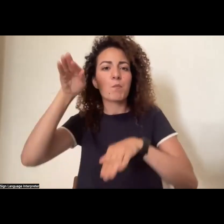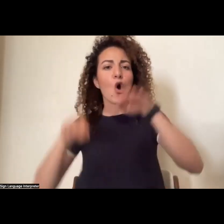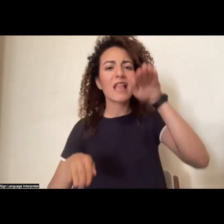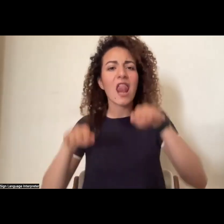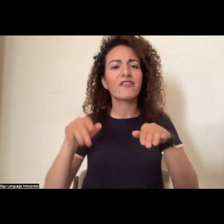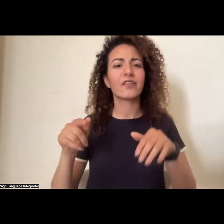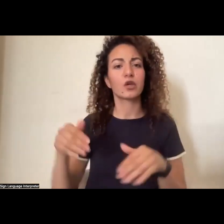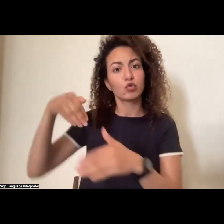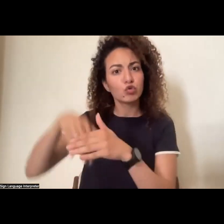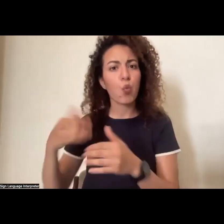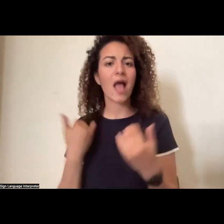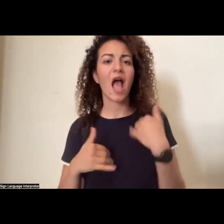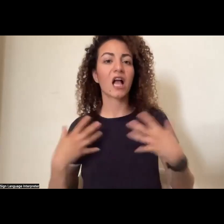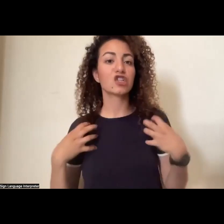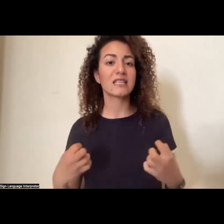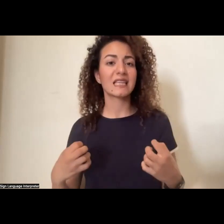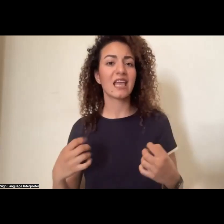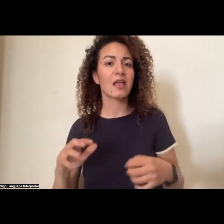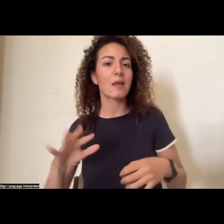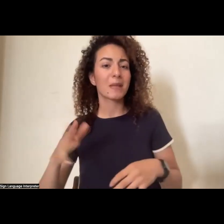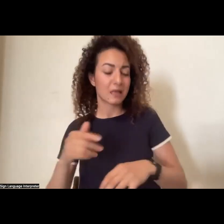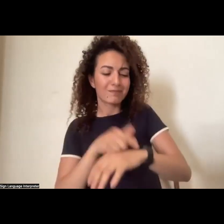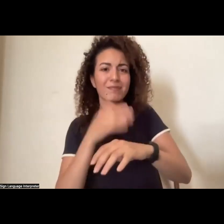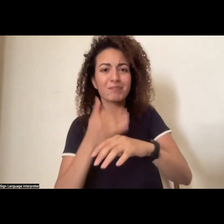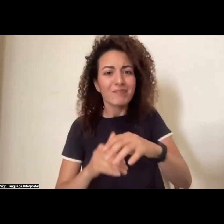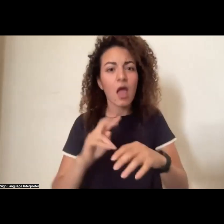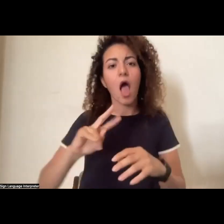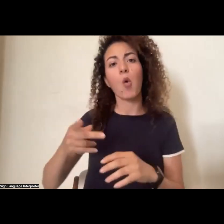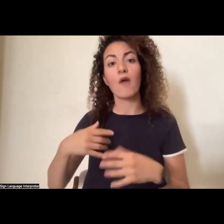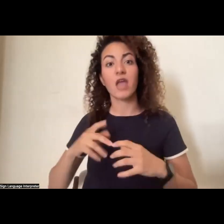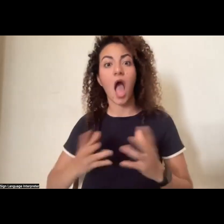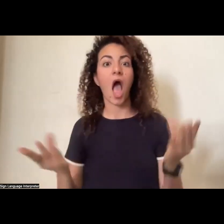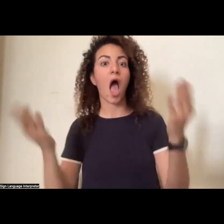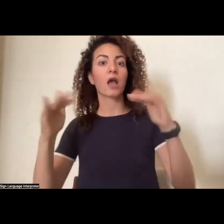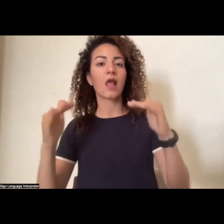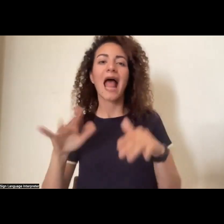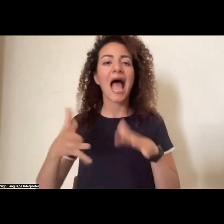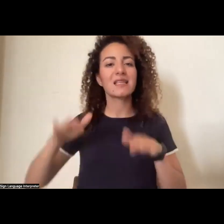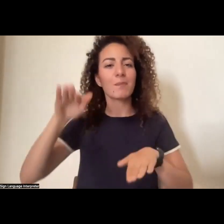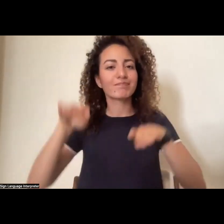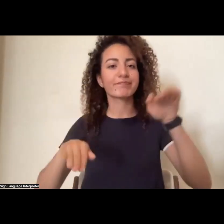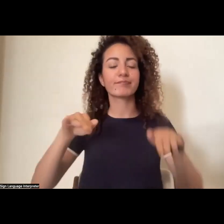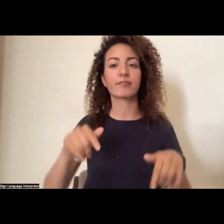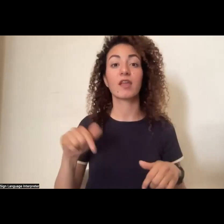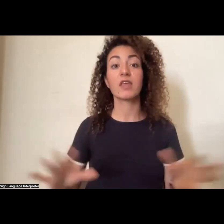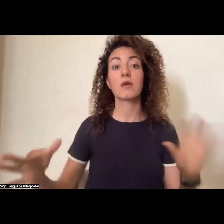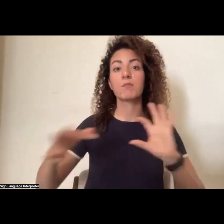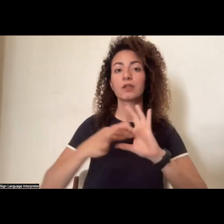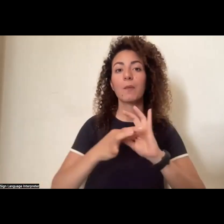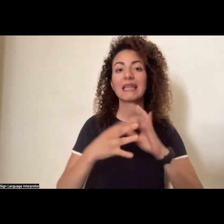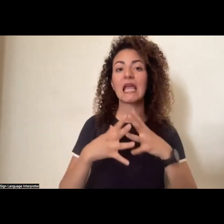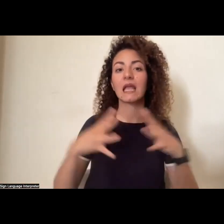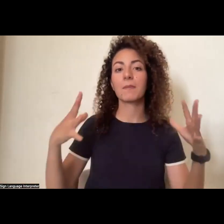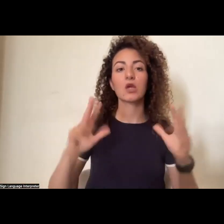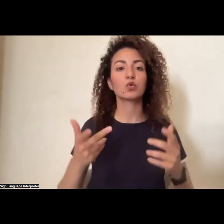own specificities and its own needs. And there is also this high correlation between physical disabilities